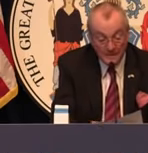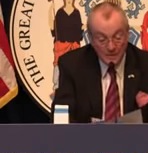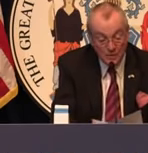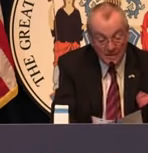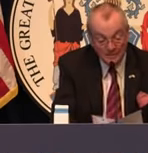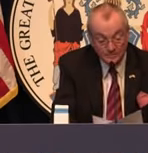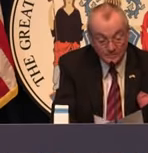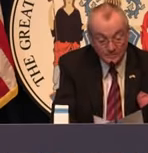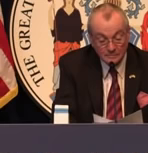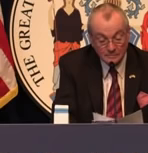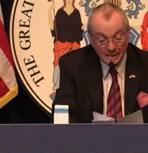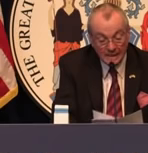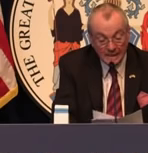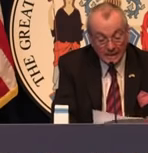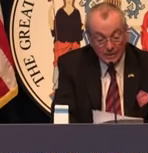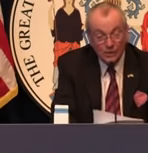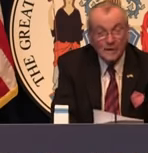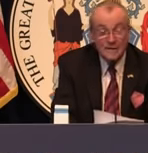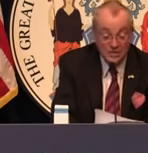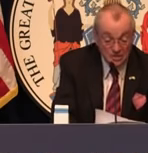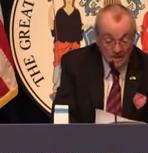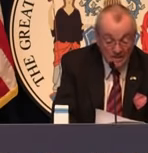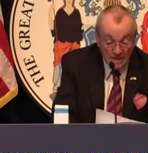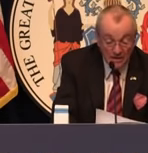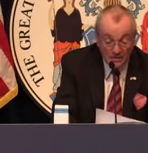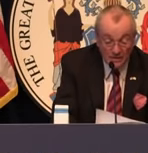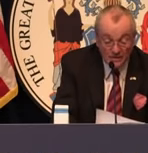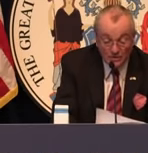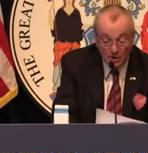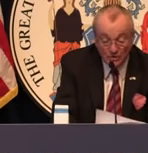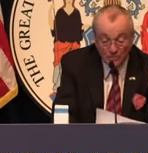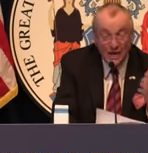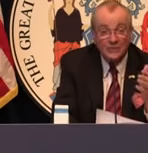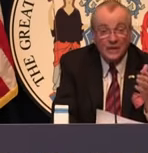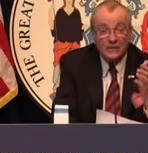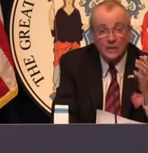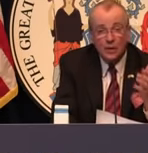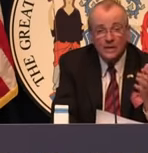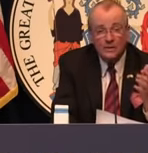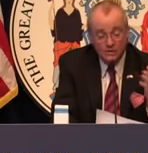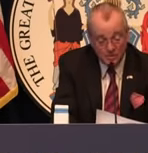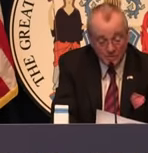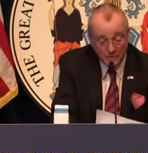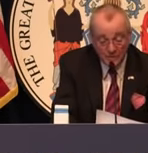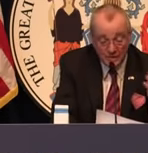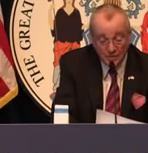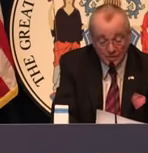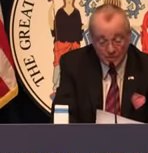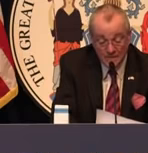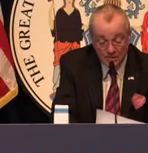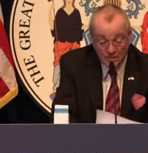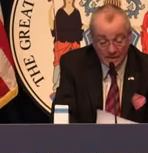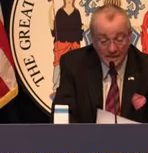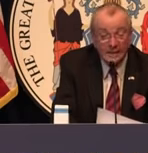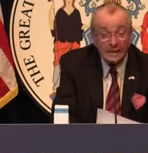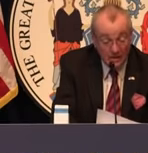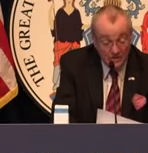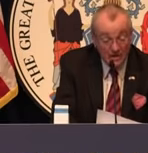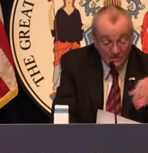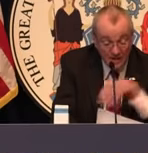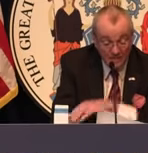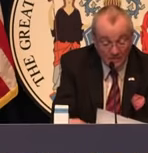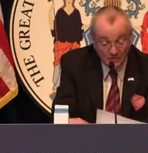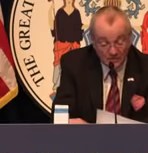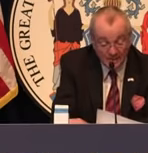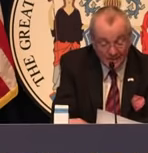Freemason as well. Joe leaves his son Daryl and his daughter Beth, and I had the great honor to speak with each of them yesterday and